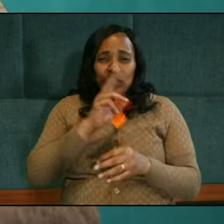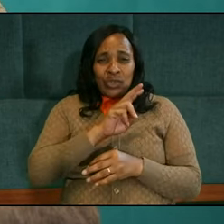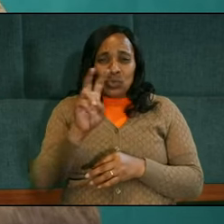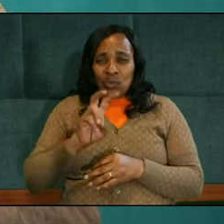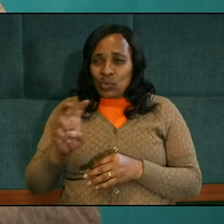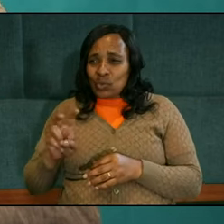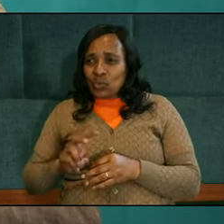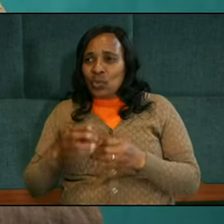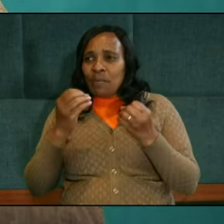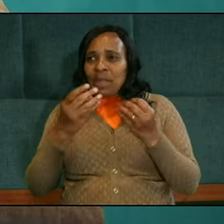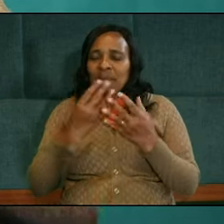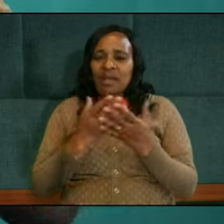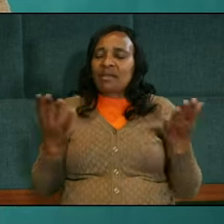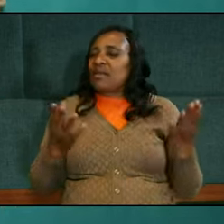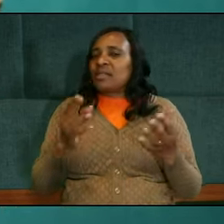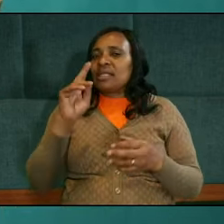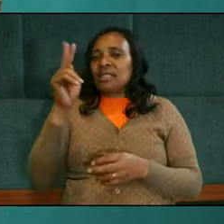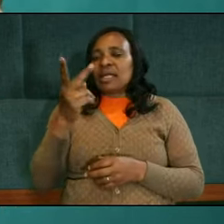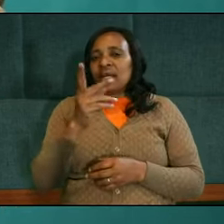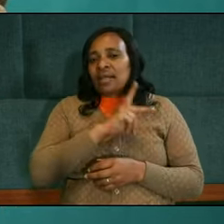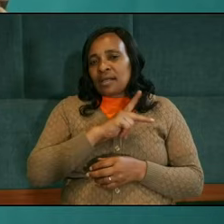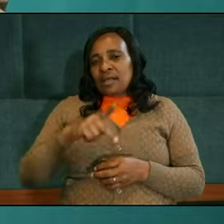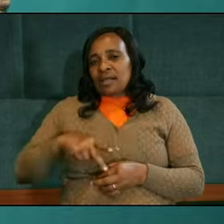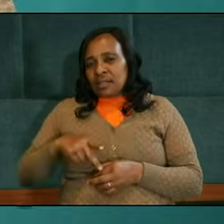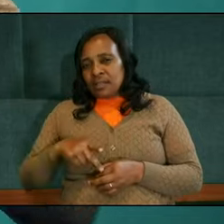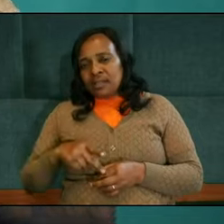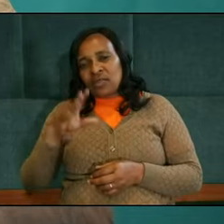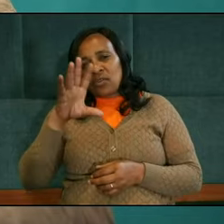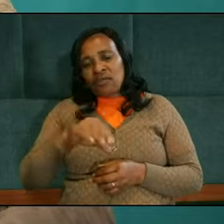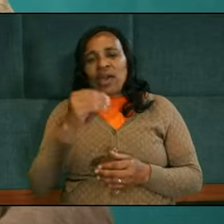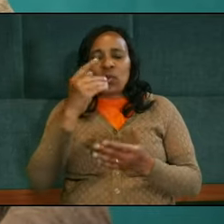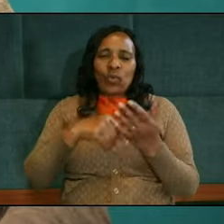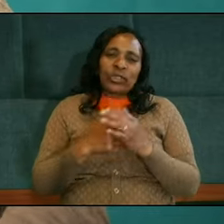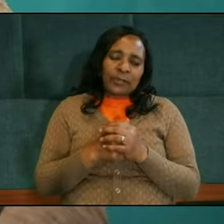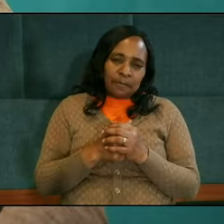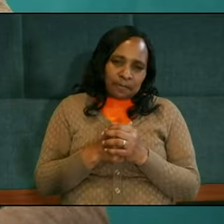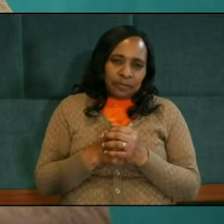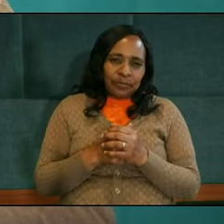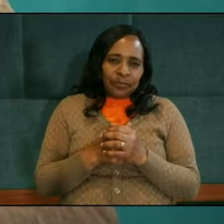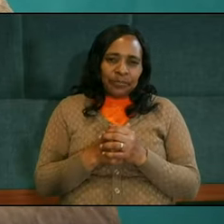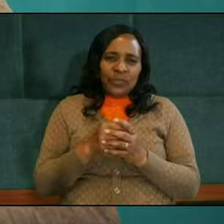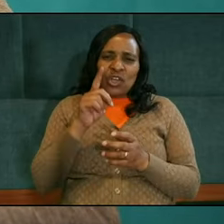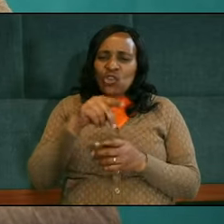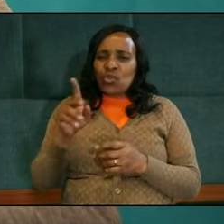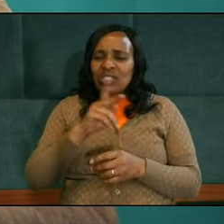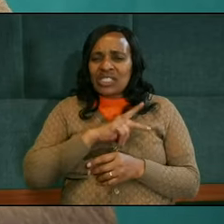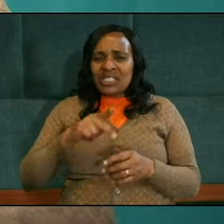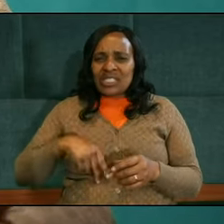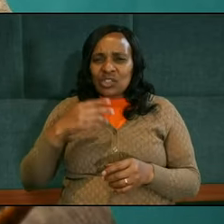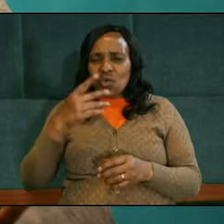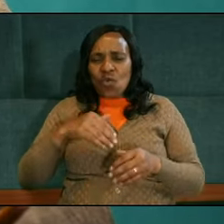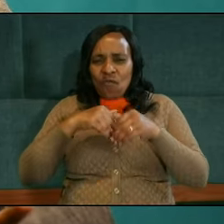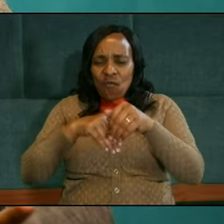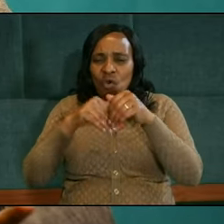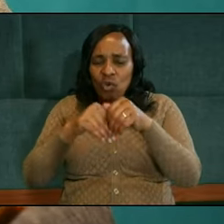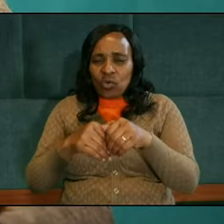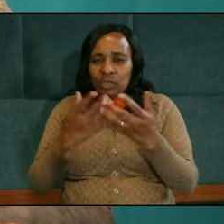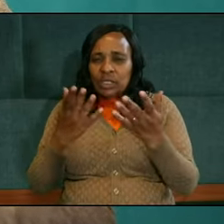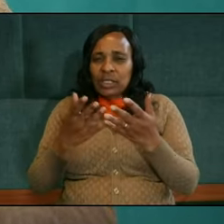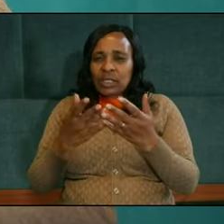the book of Kings, 2 Kings to be in particular, you find that those kings that followed the framework of